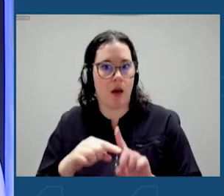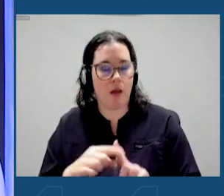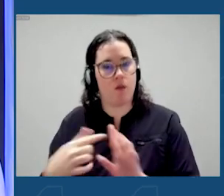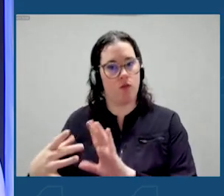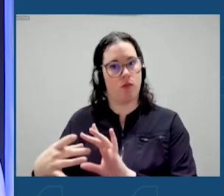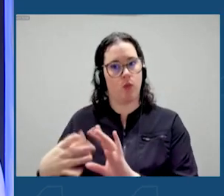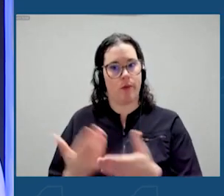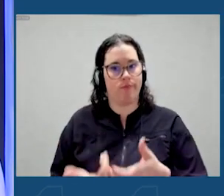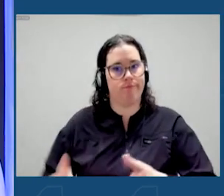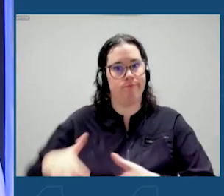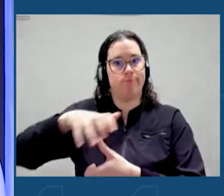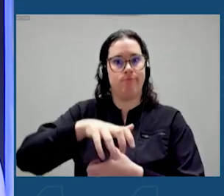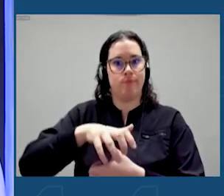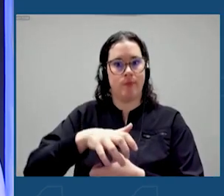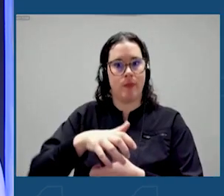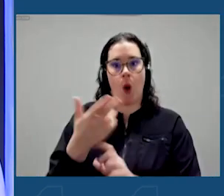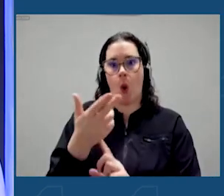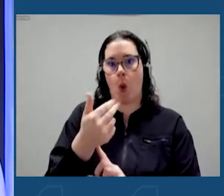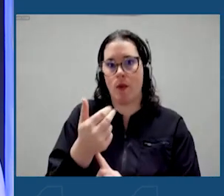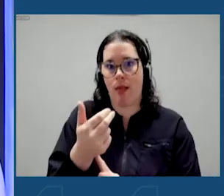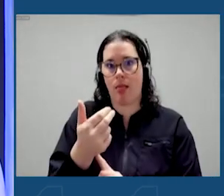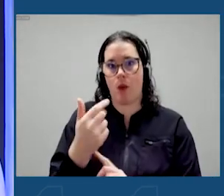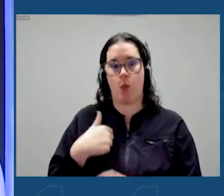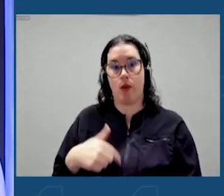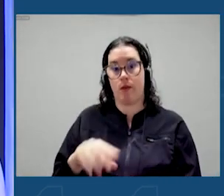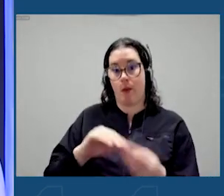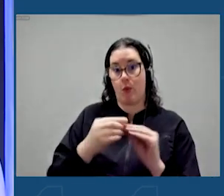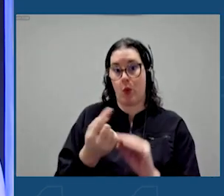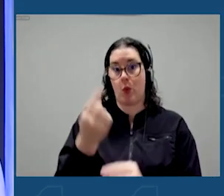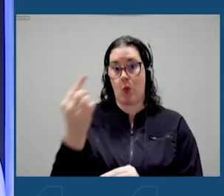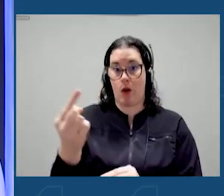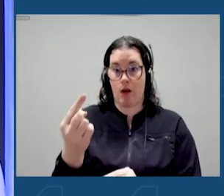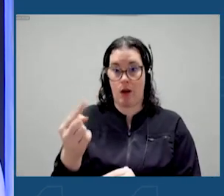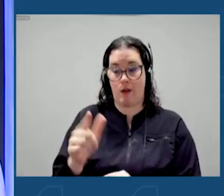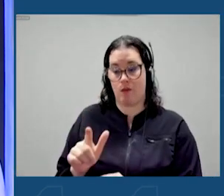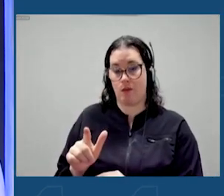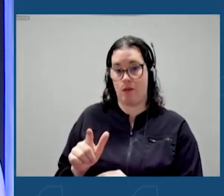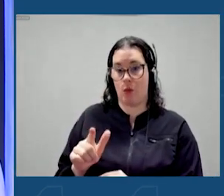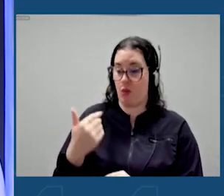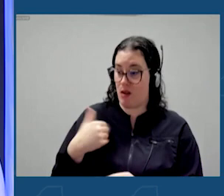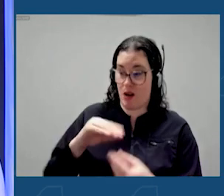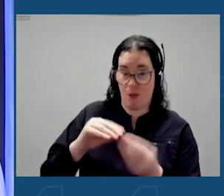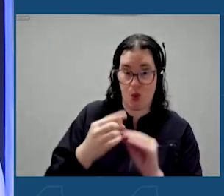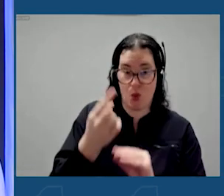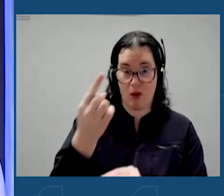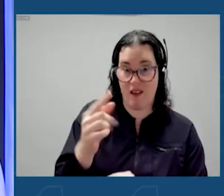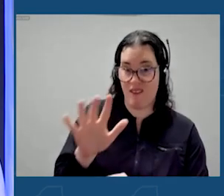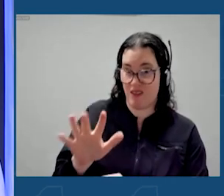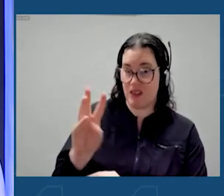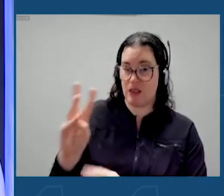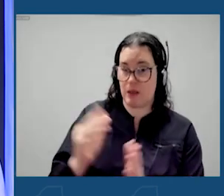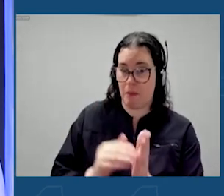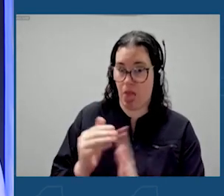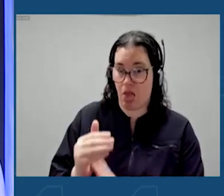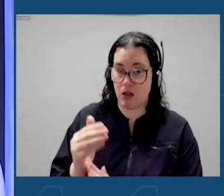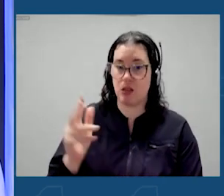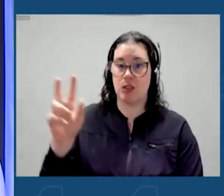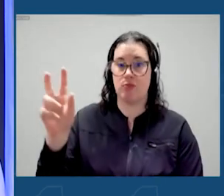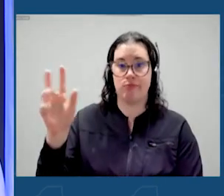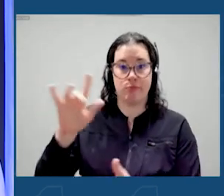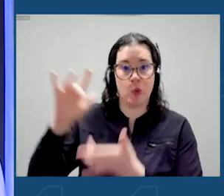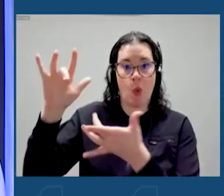one out of the 25 major hotel markets in our city. We're number one. 56 million tourists come to this city,